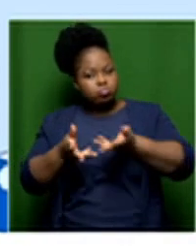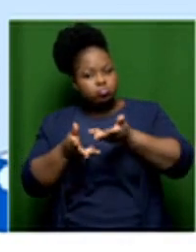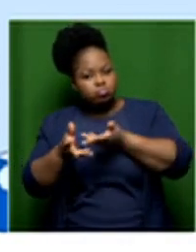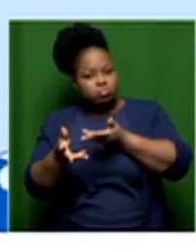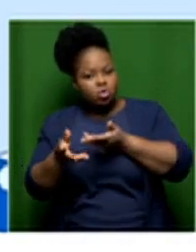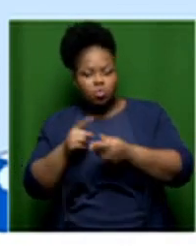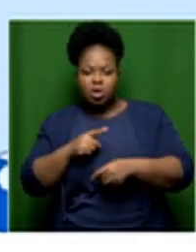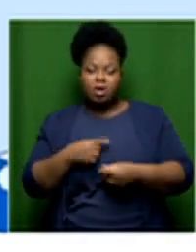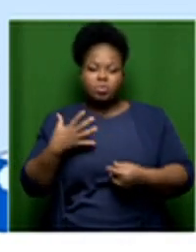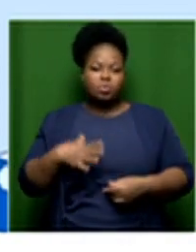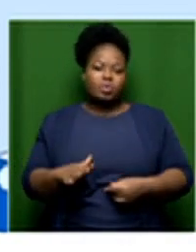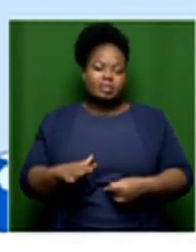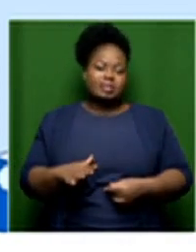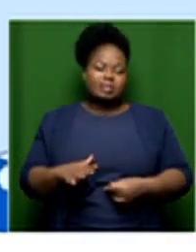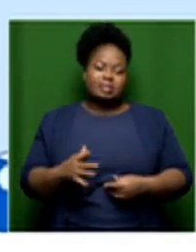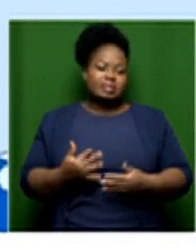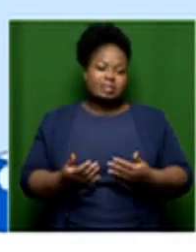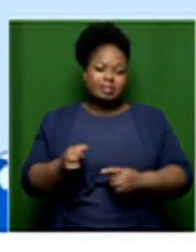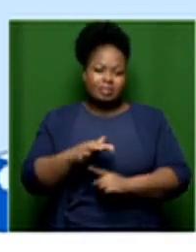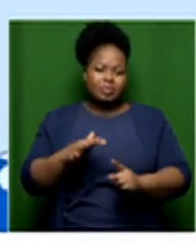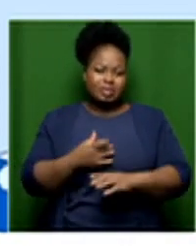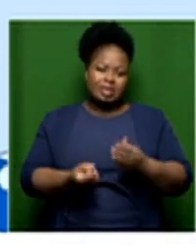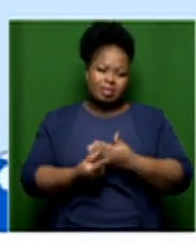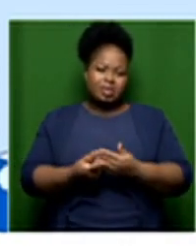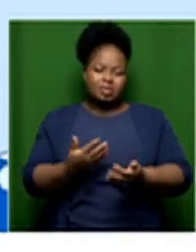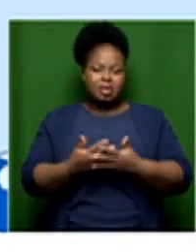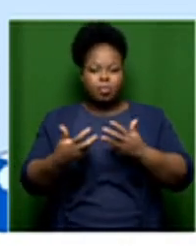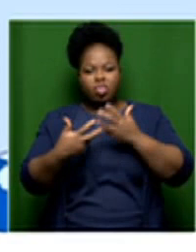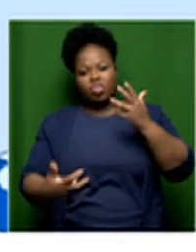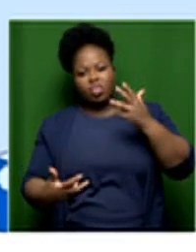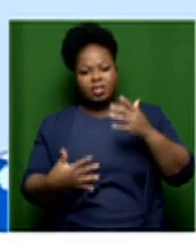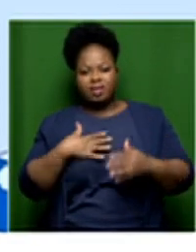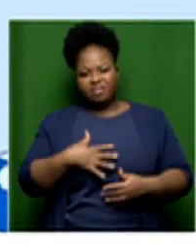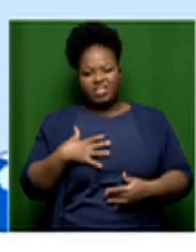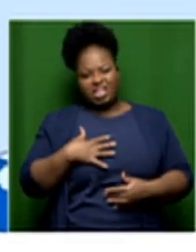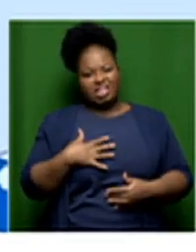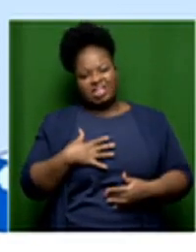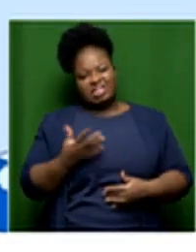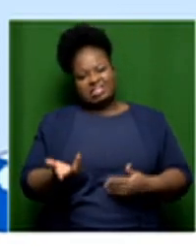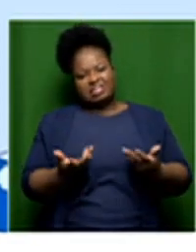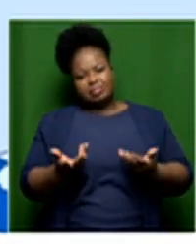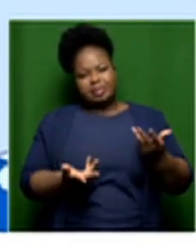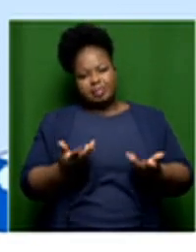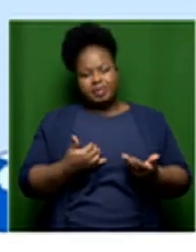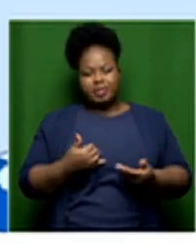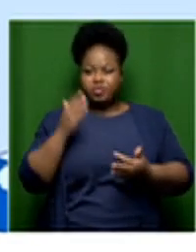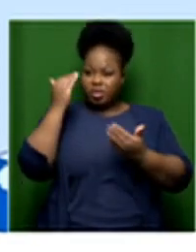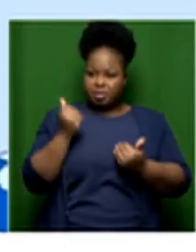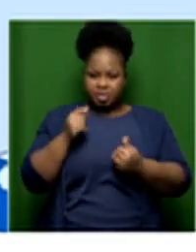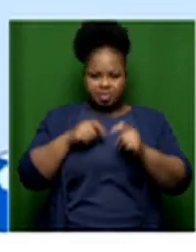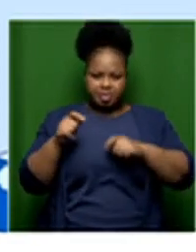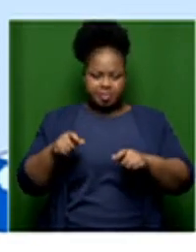we do not enact laws that do not resonate with the expectation of